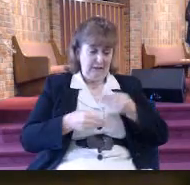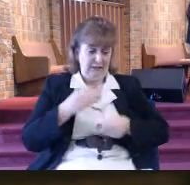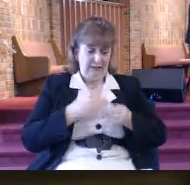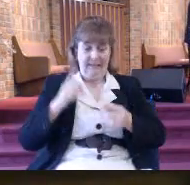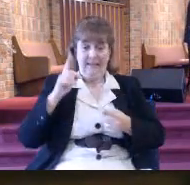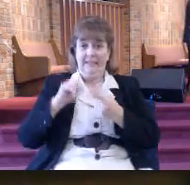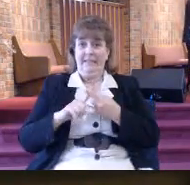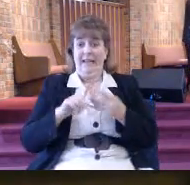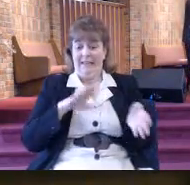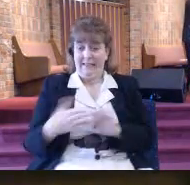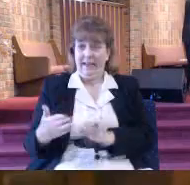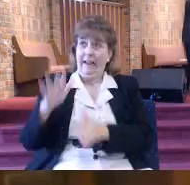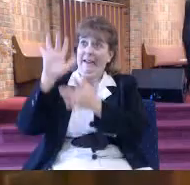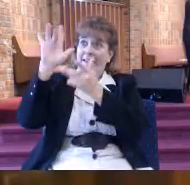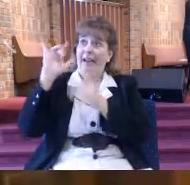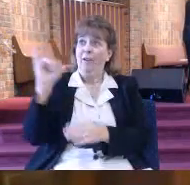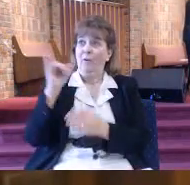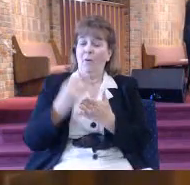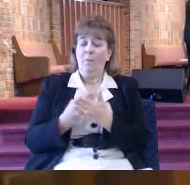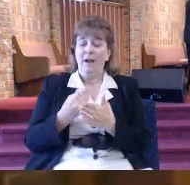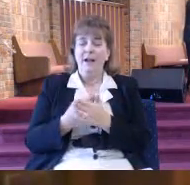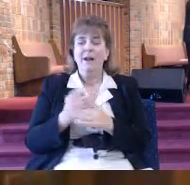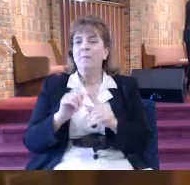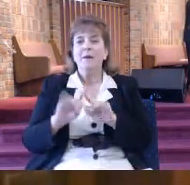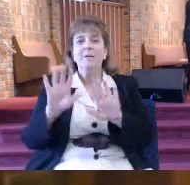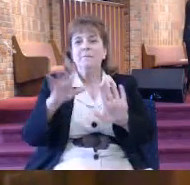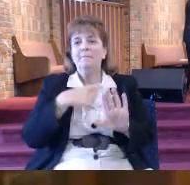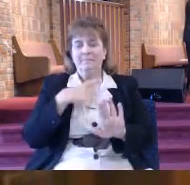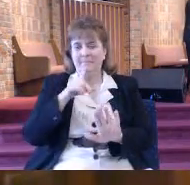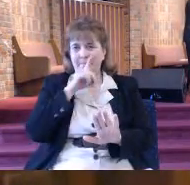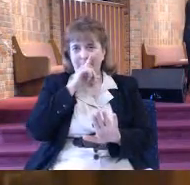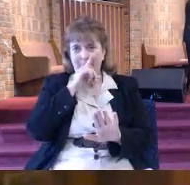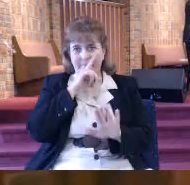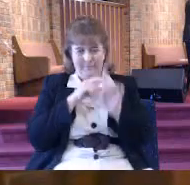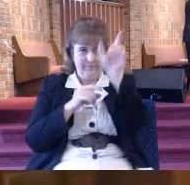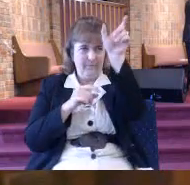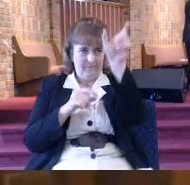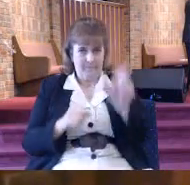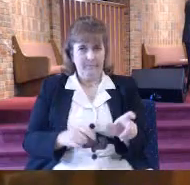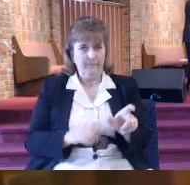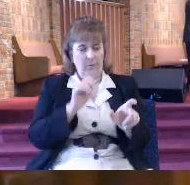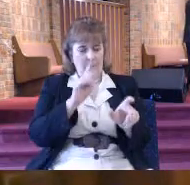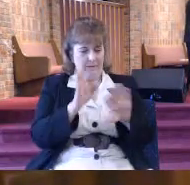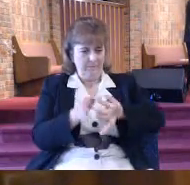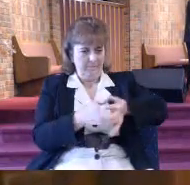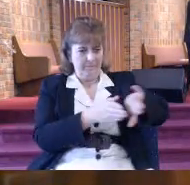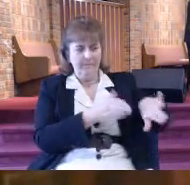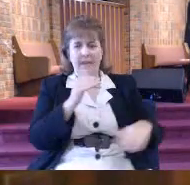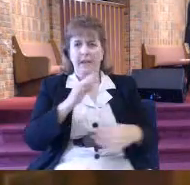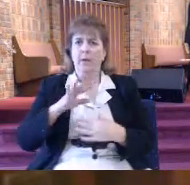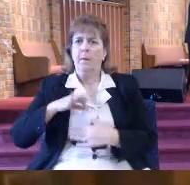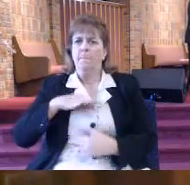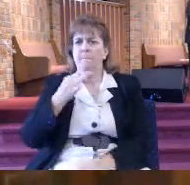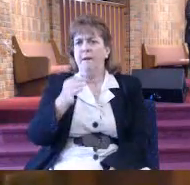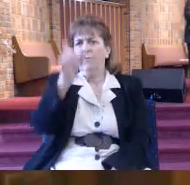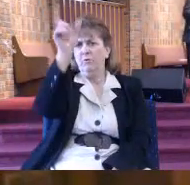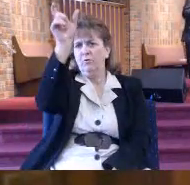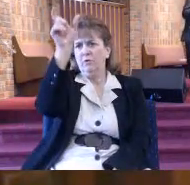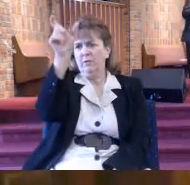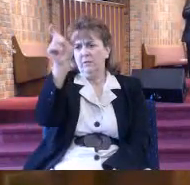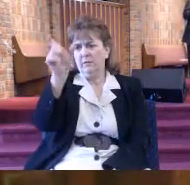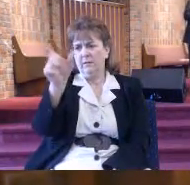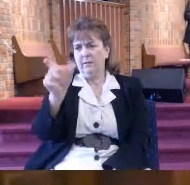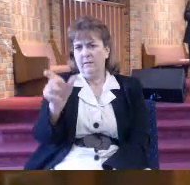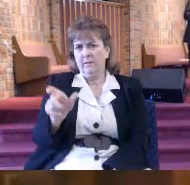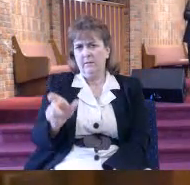But let's forget about the material side, the left side of that balance sheet for just a minute, and let's look over on the other side. How about